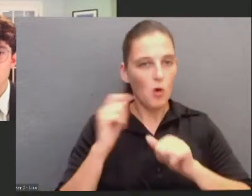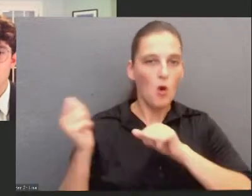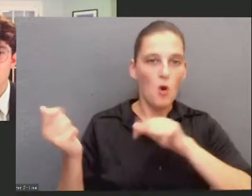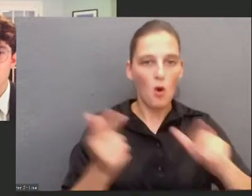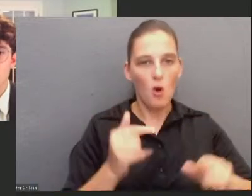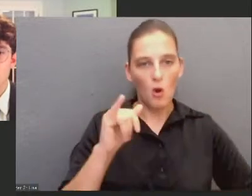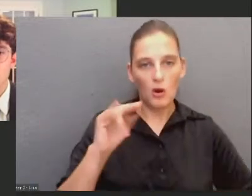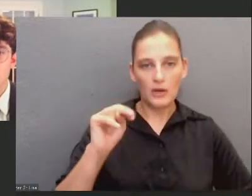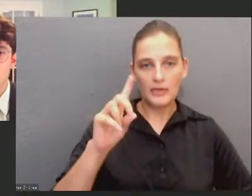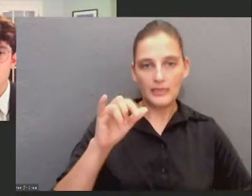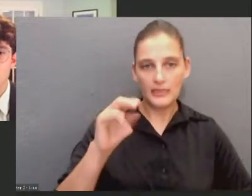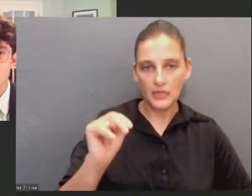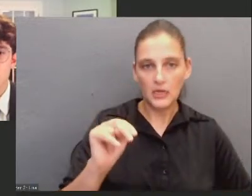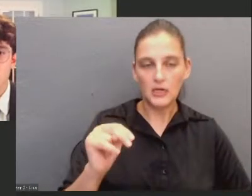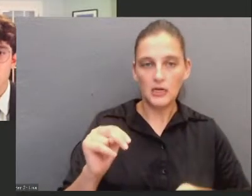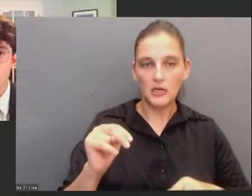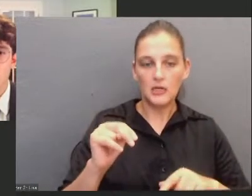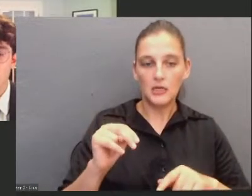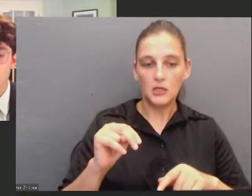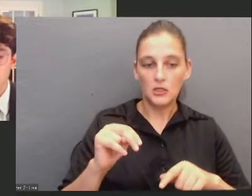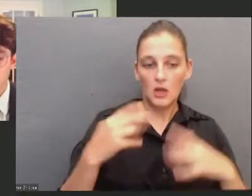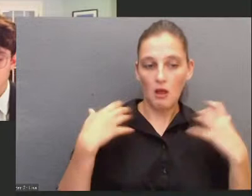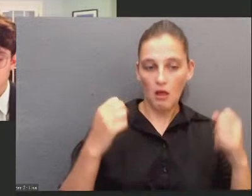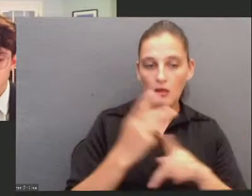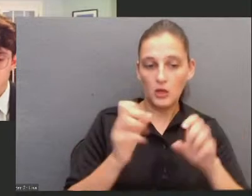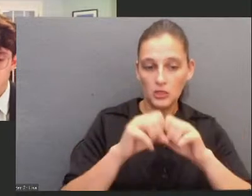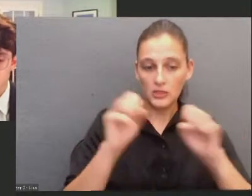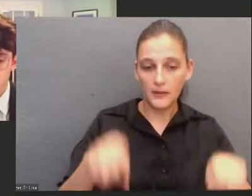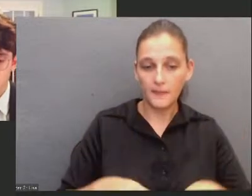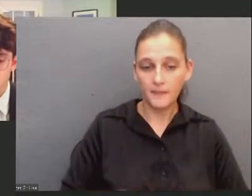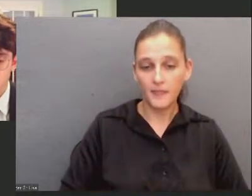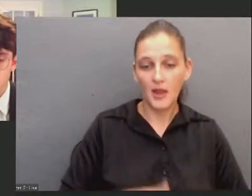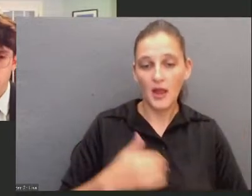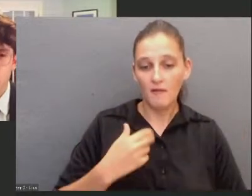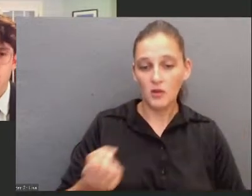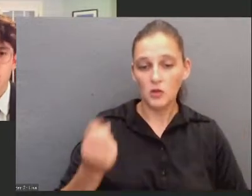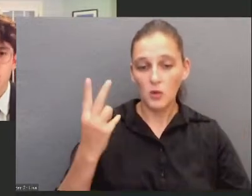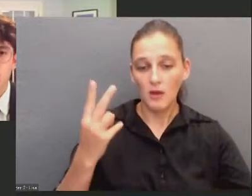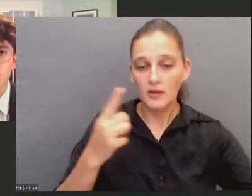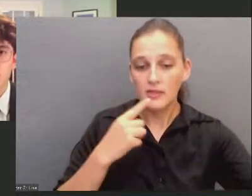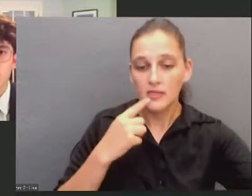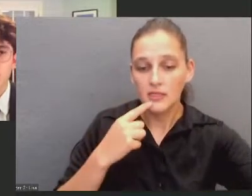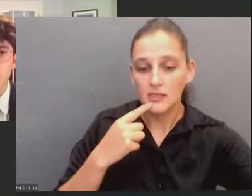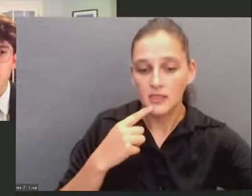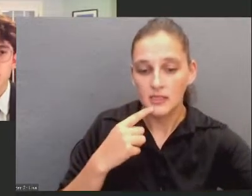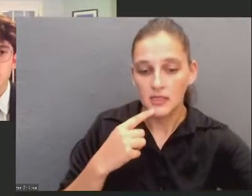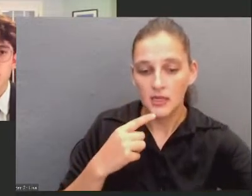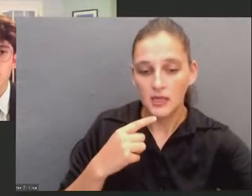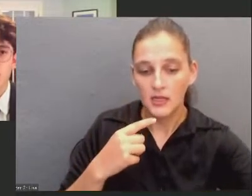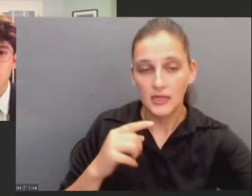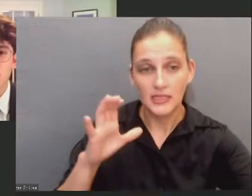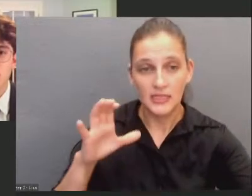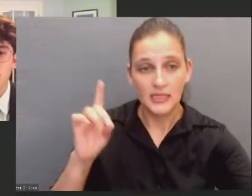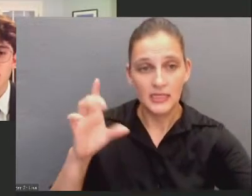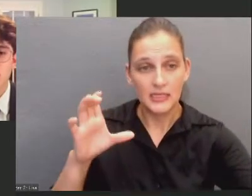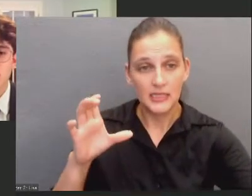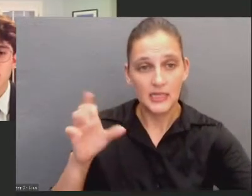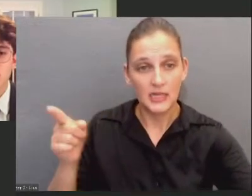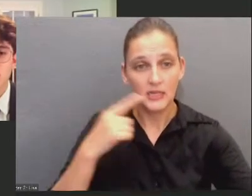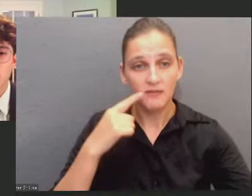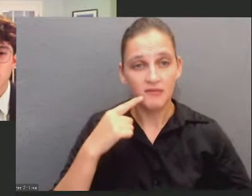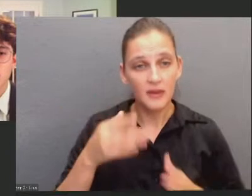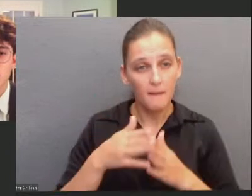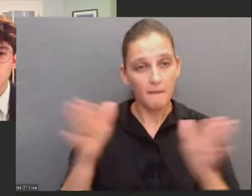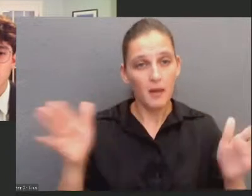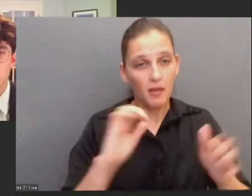author where it defines the 12 TECs, our tribal epidemiology centers, as public health authorities for the purpose of